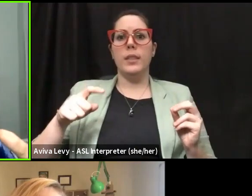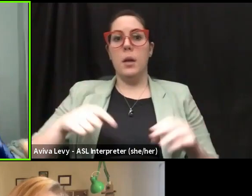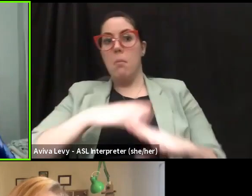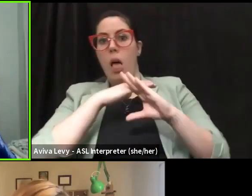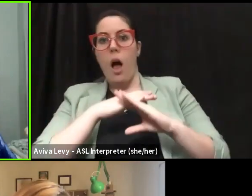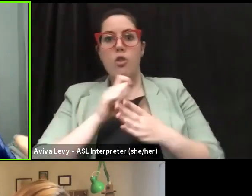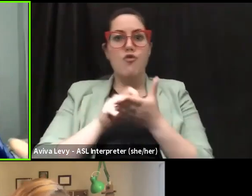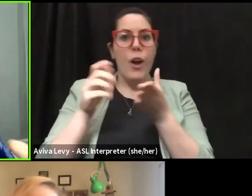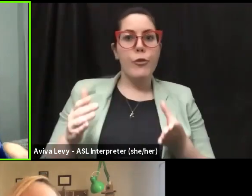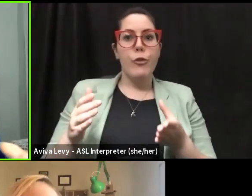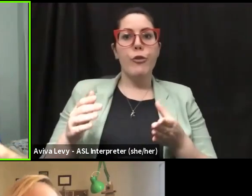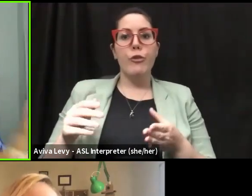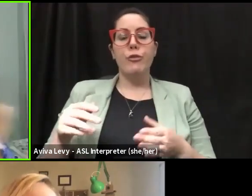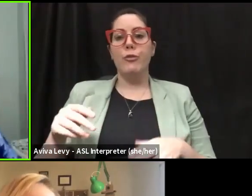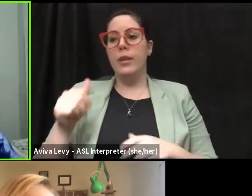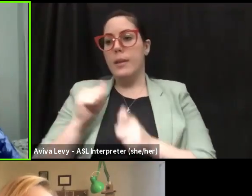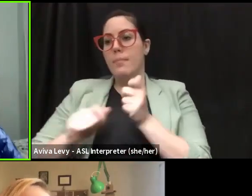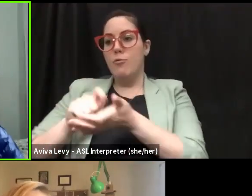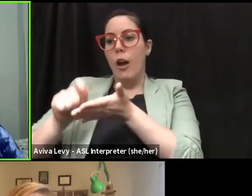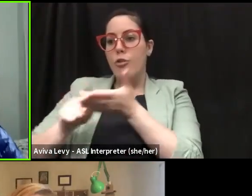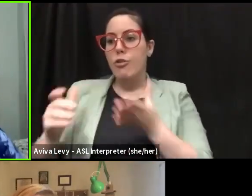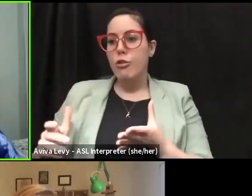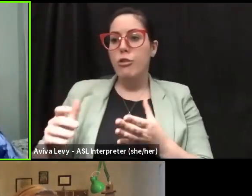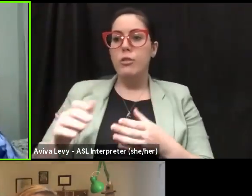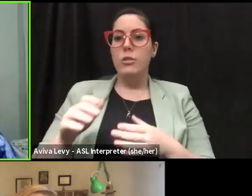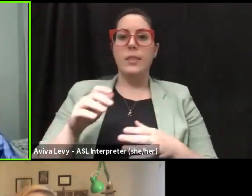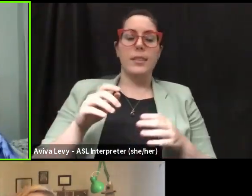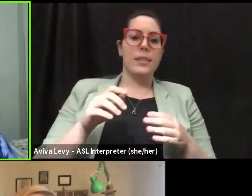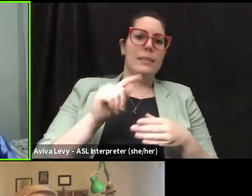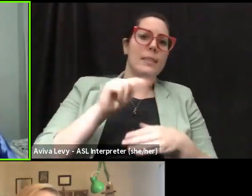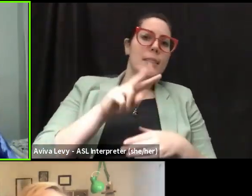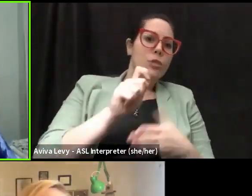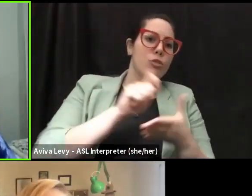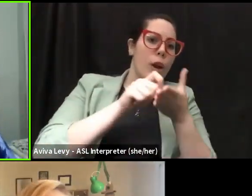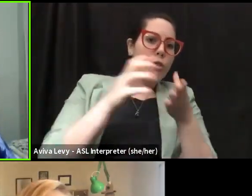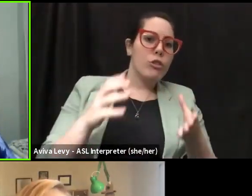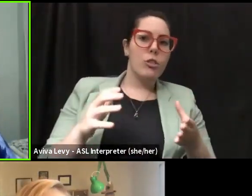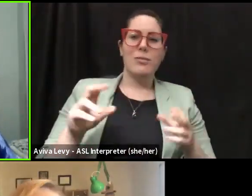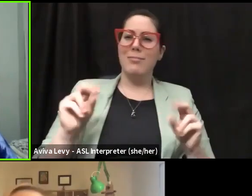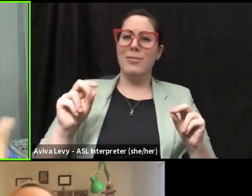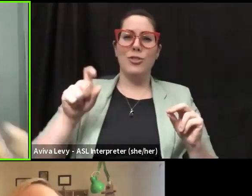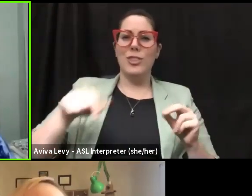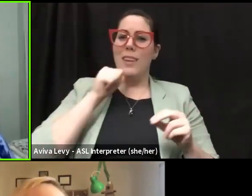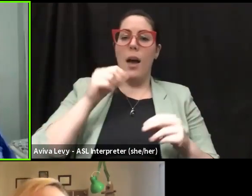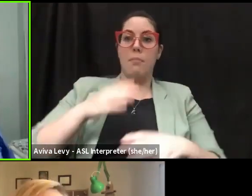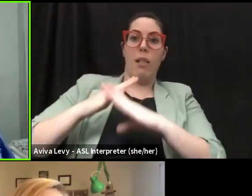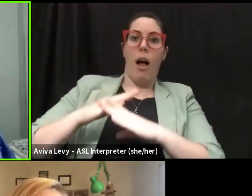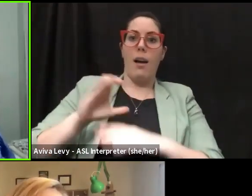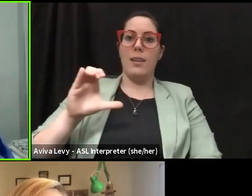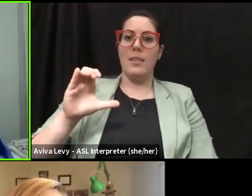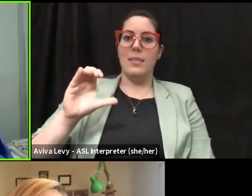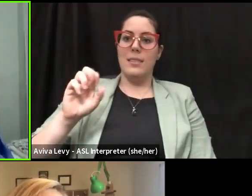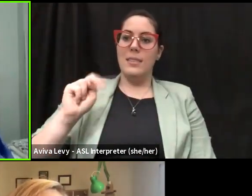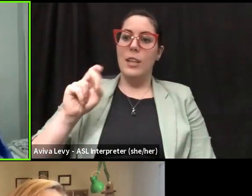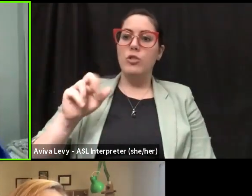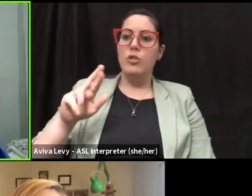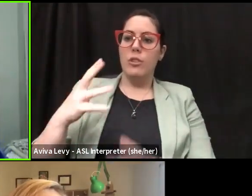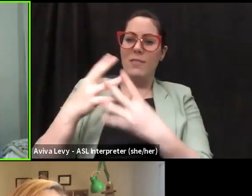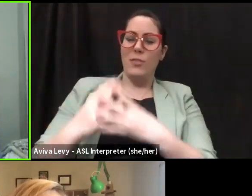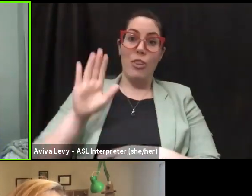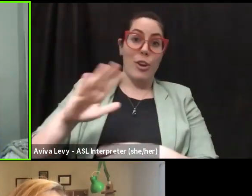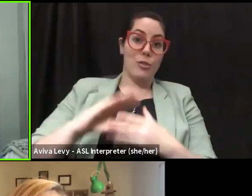playwrights, screenwriters. There's no reason we should censor their stories. And as stories come to the surface that are